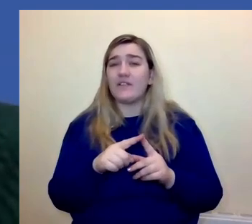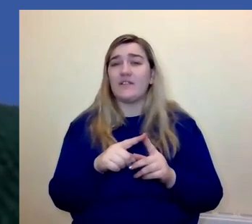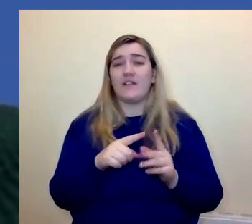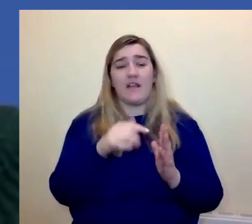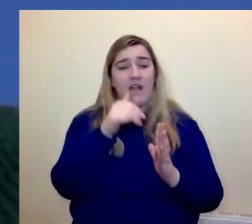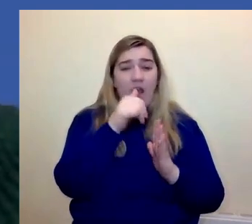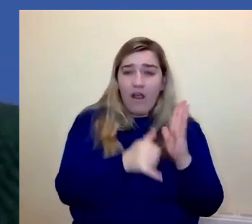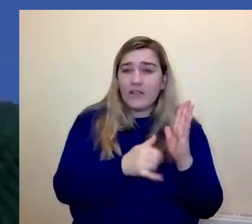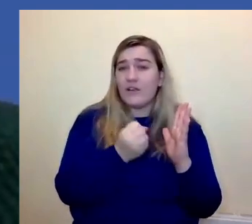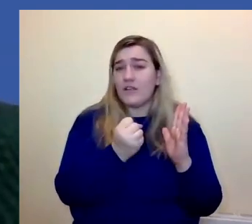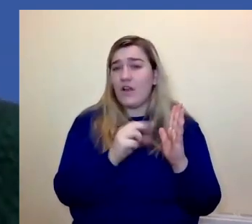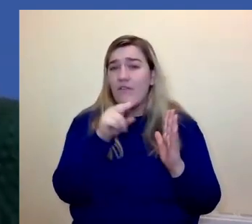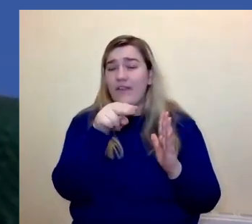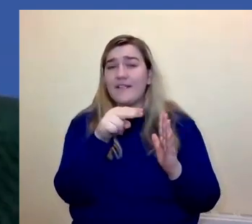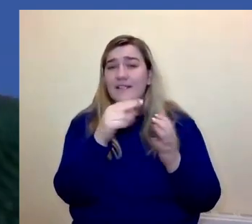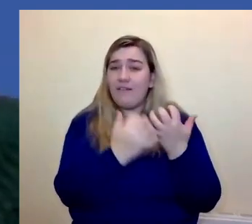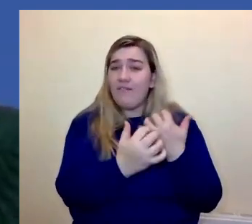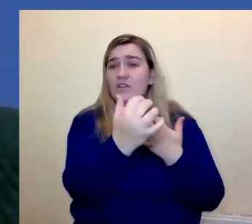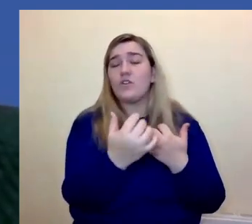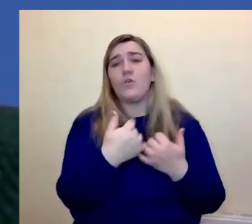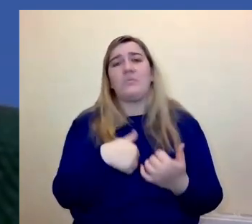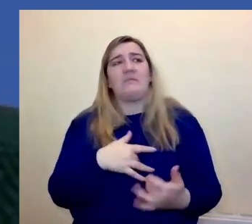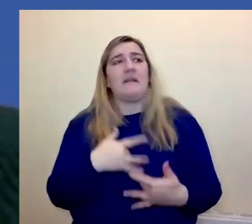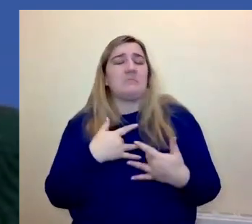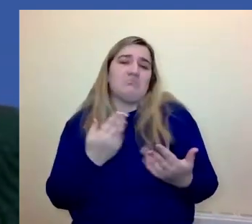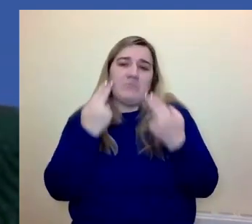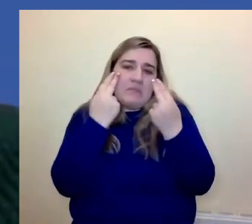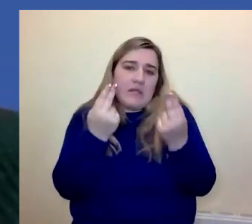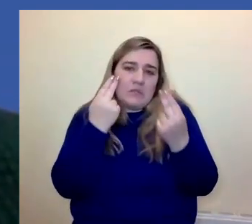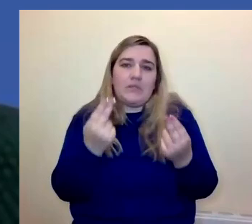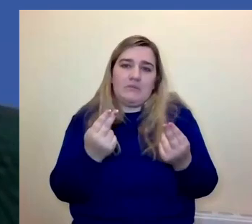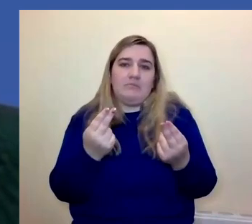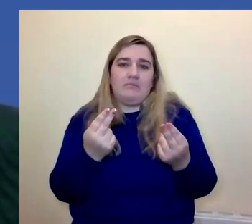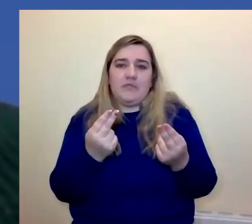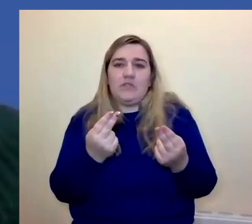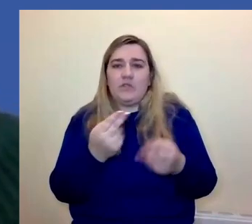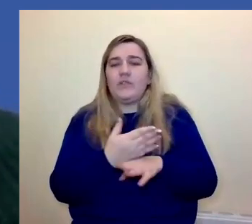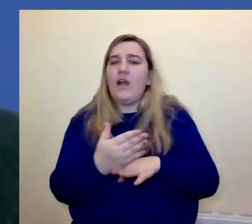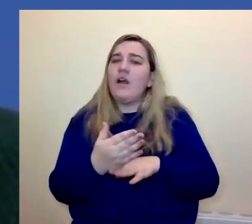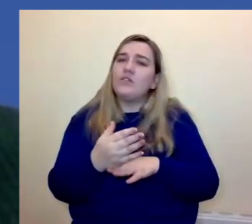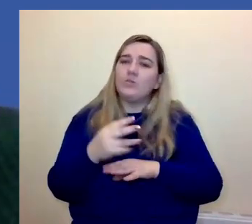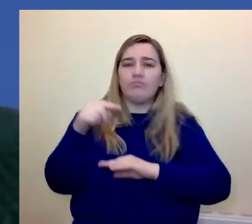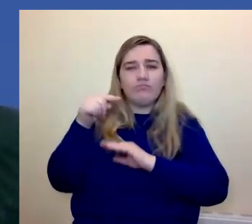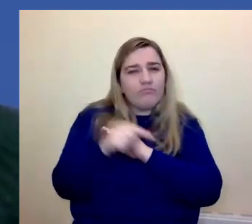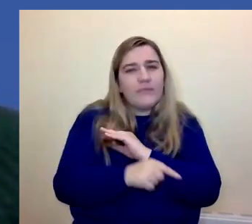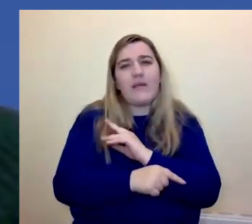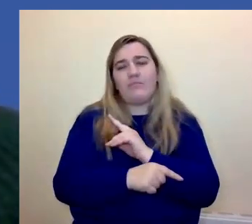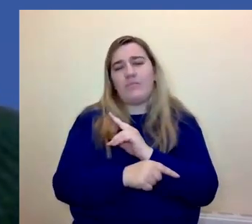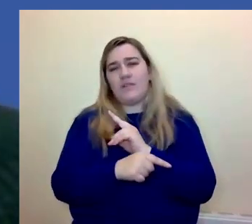convention. And so it was natural for us to delve more deeply